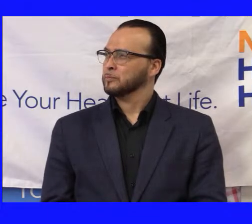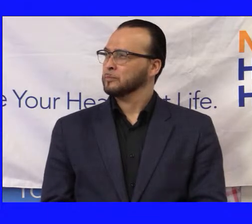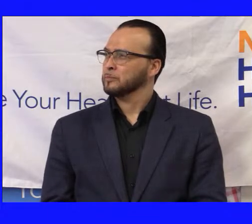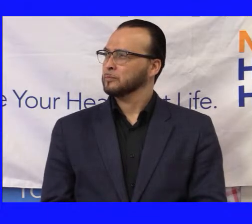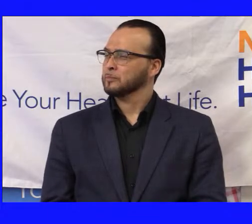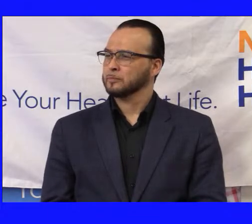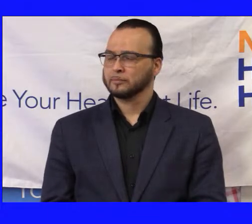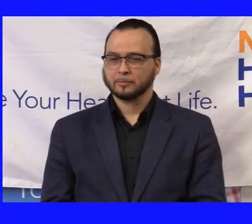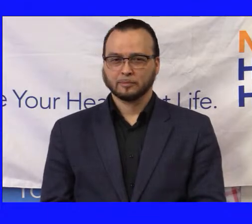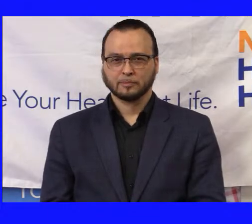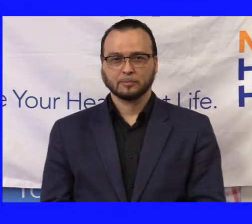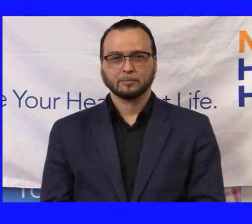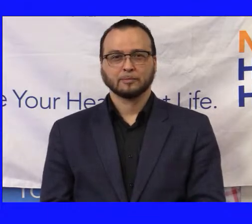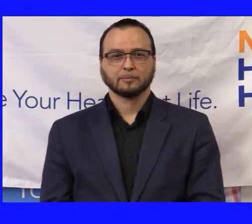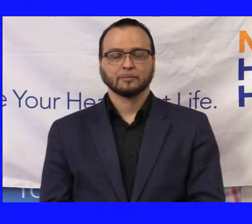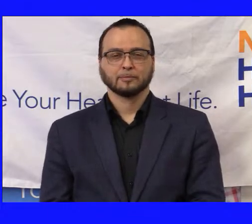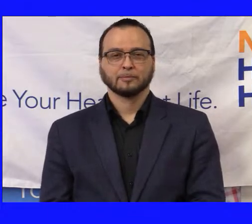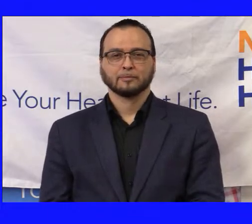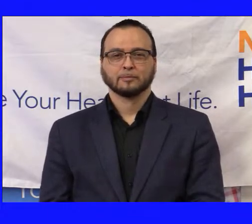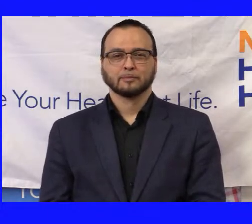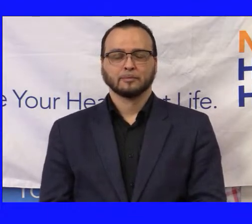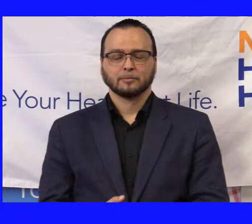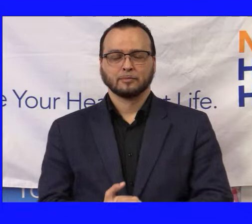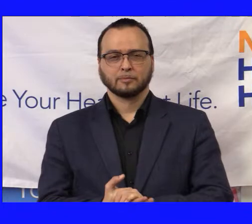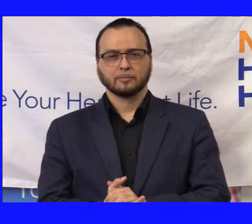I'm ready now. Okay, 5 seconds. Okay.